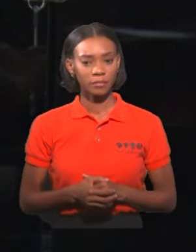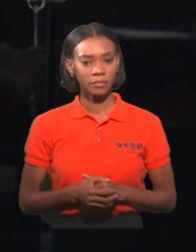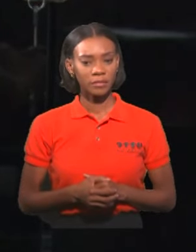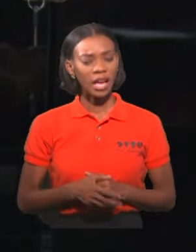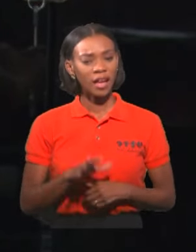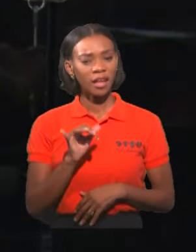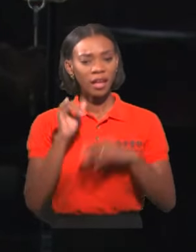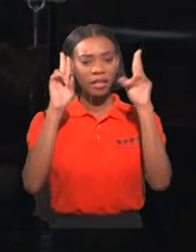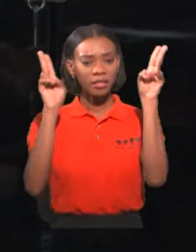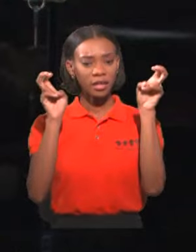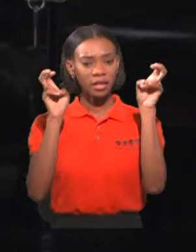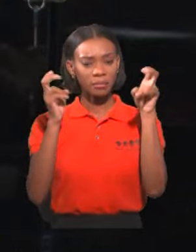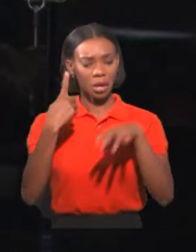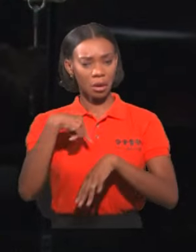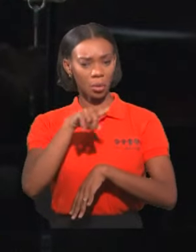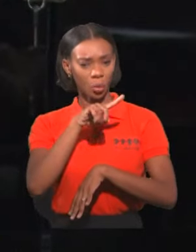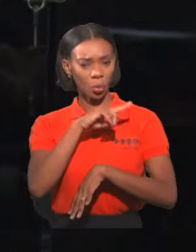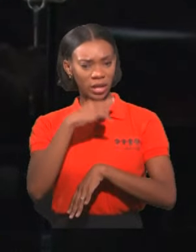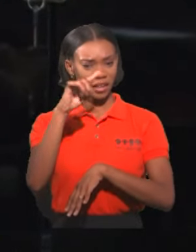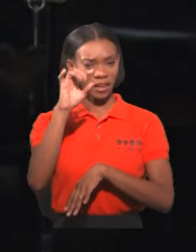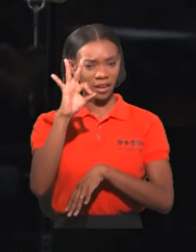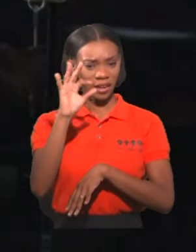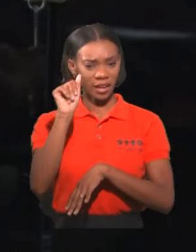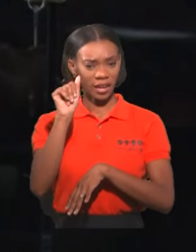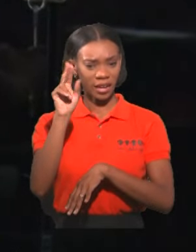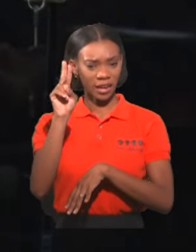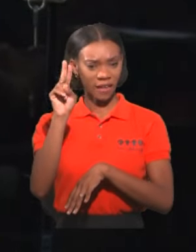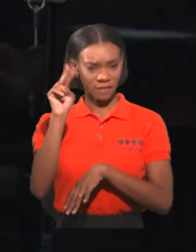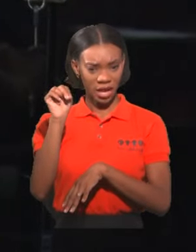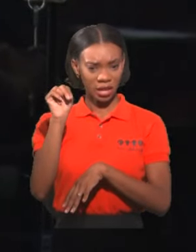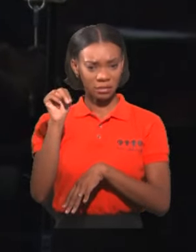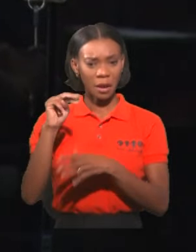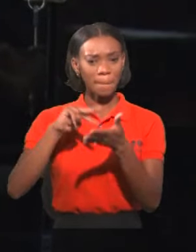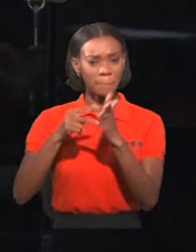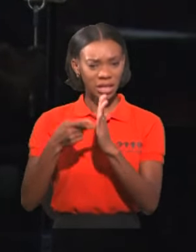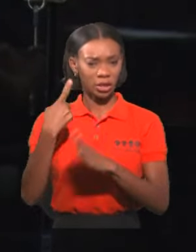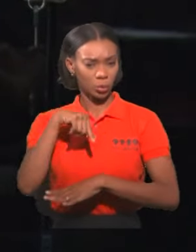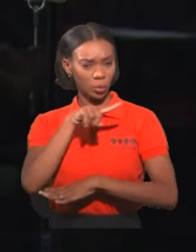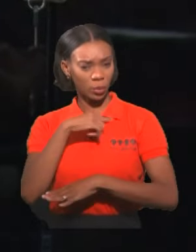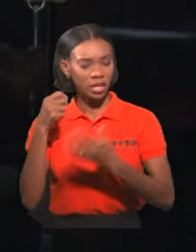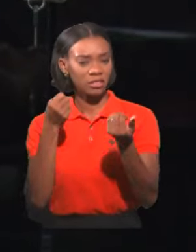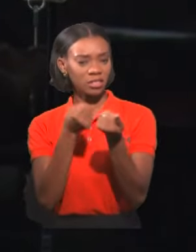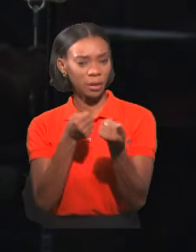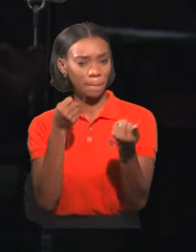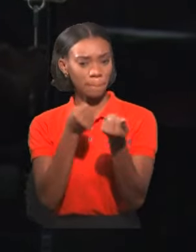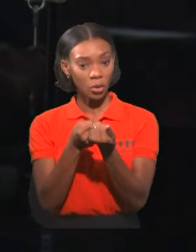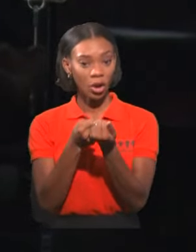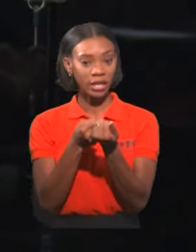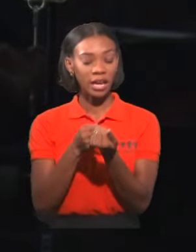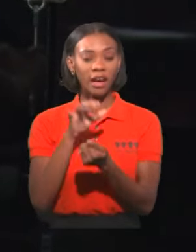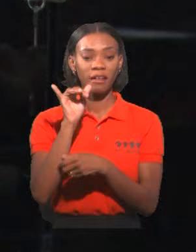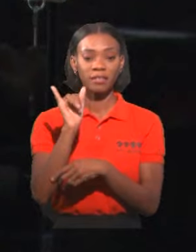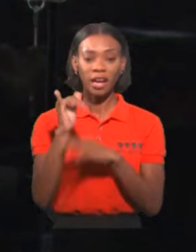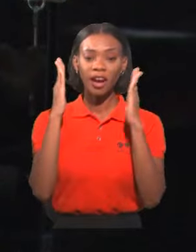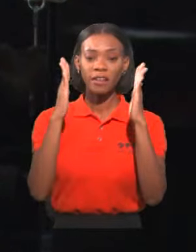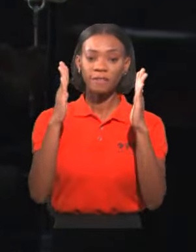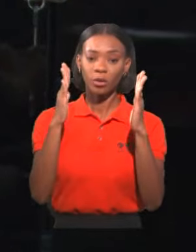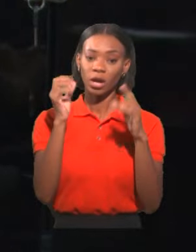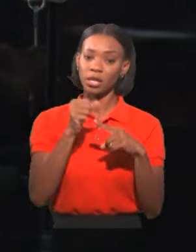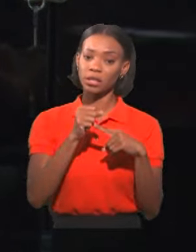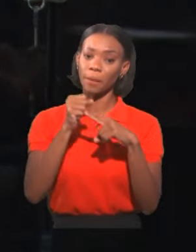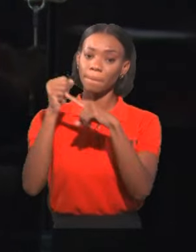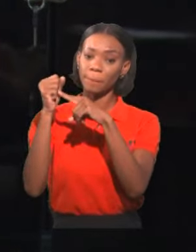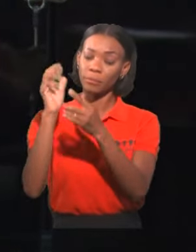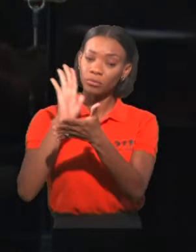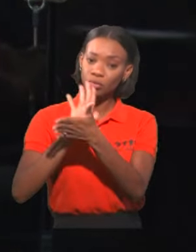flag competition, and this one is particularly aimed at the schools, the special needs schools, to encourage a